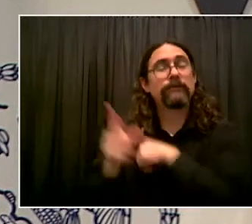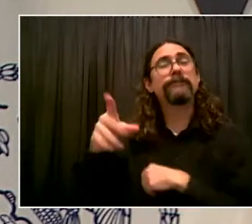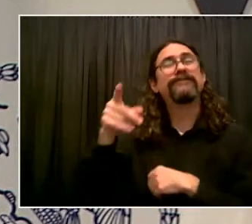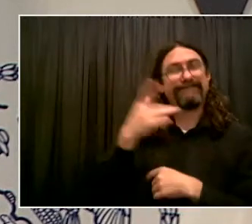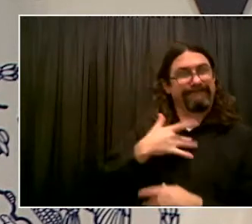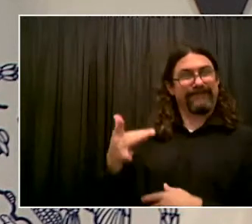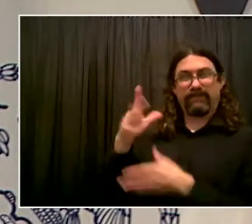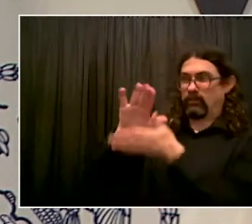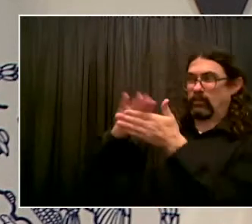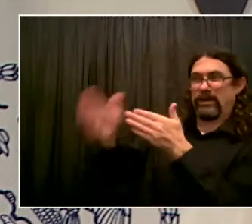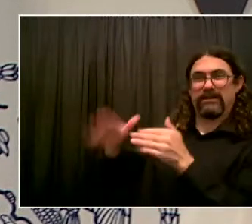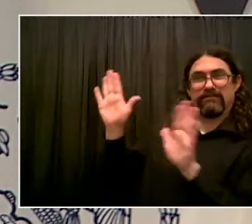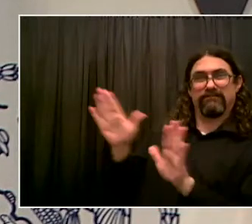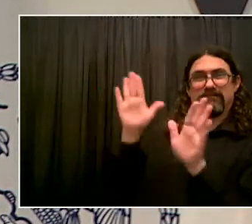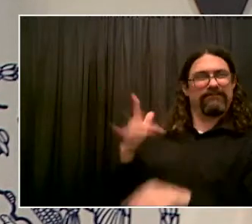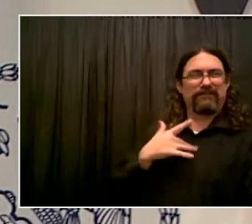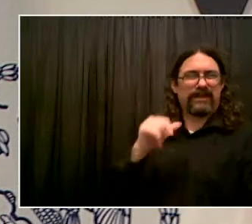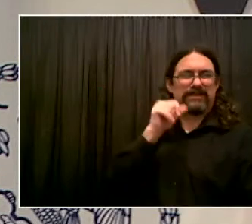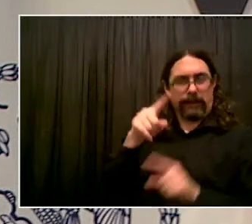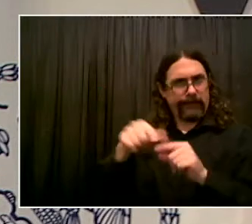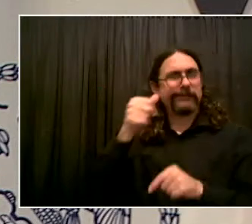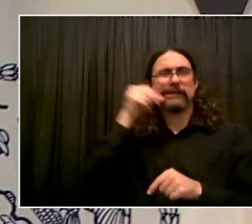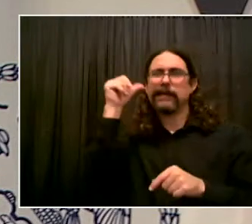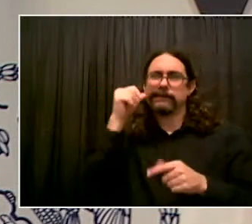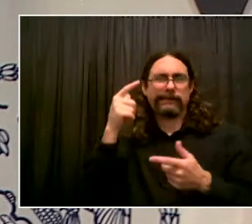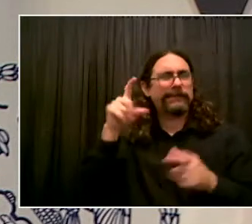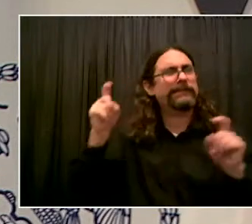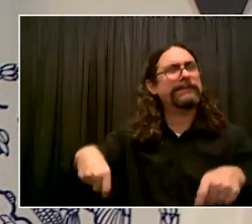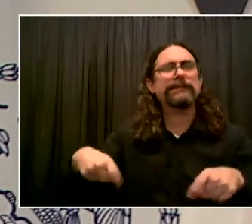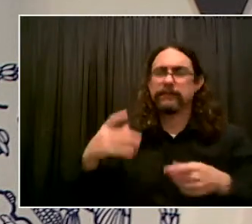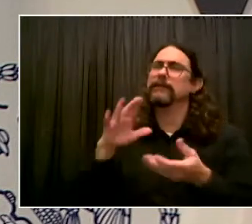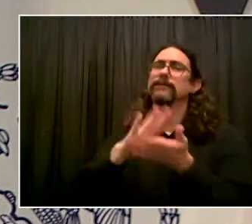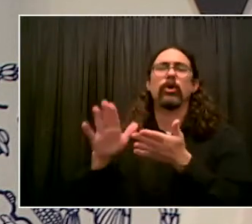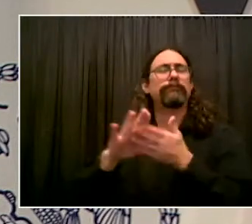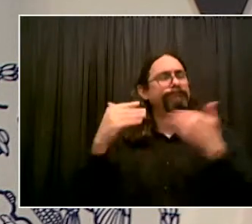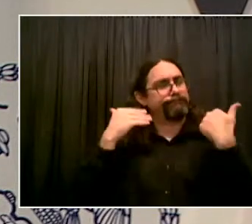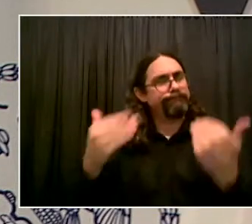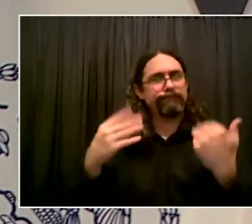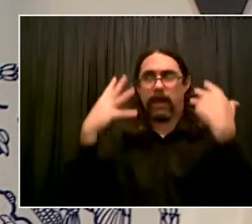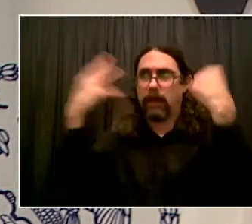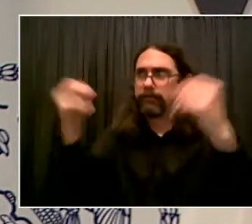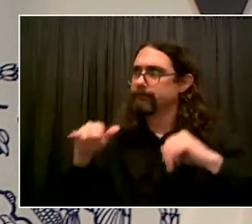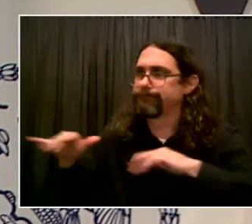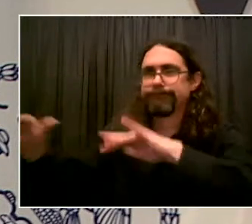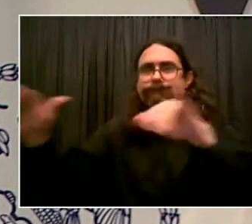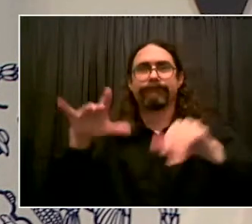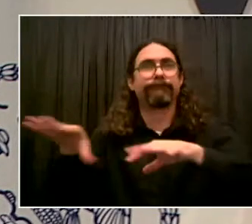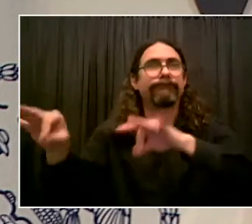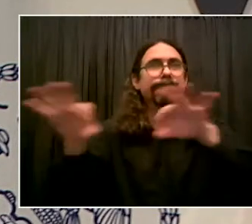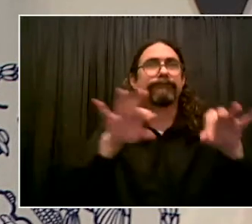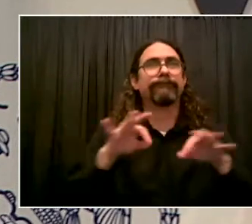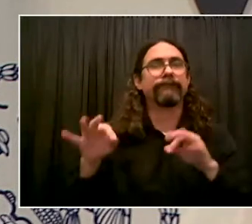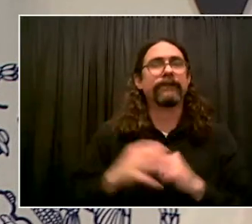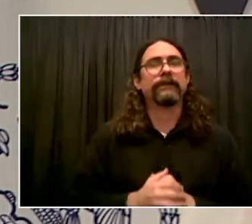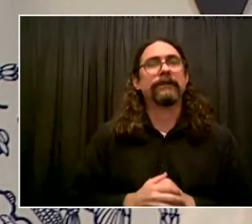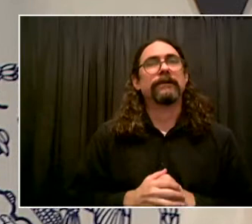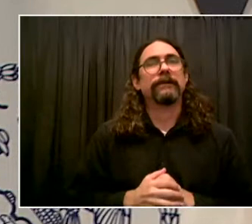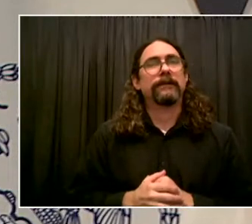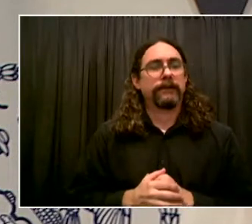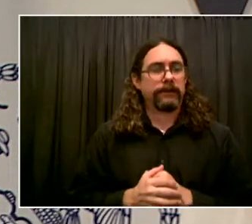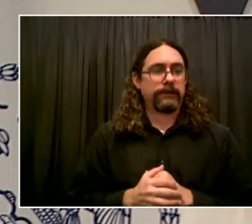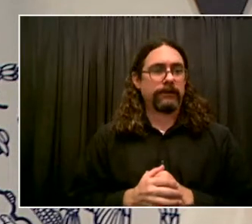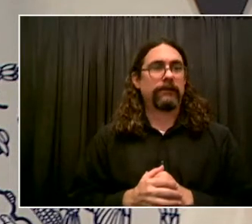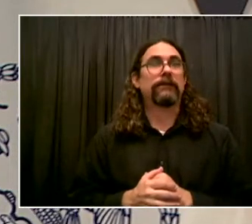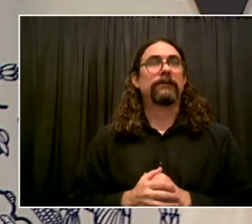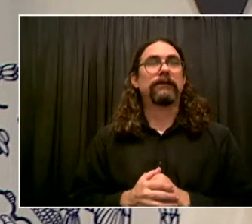I want you to hear from someone who can talk about the impact this kind of mandate has on this entire country, because we're all connected and